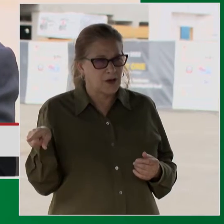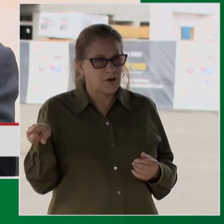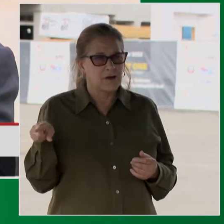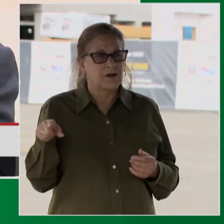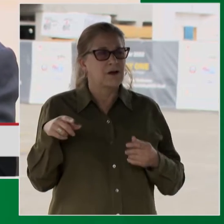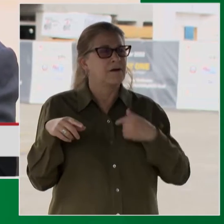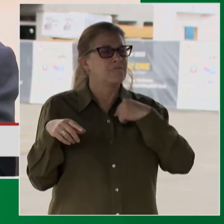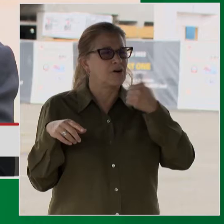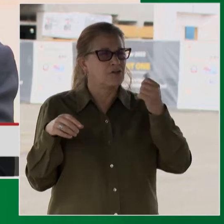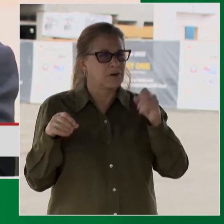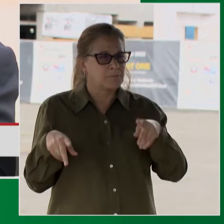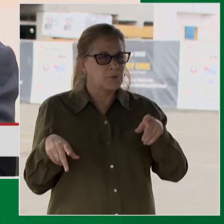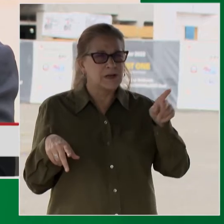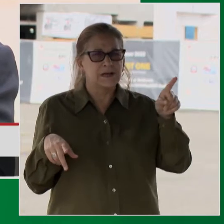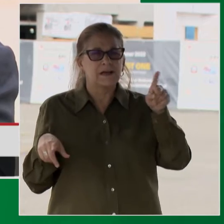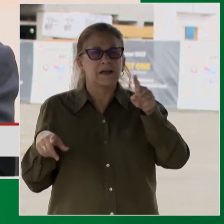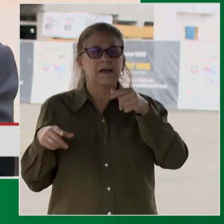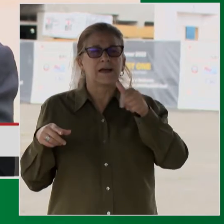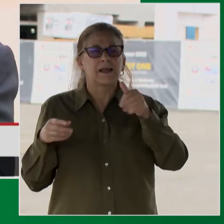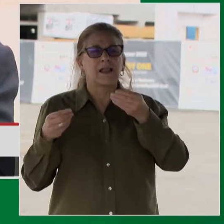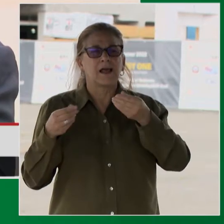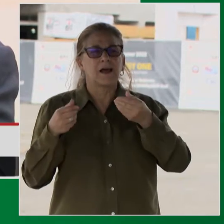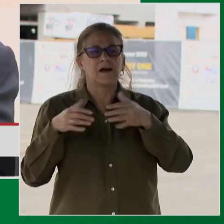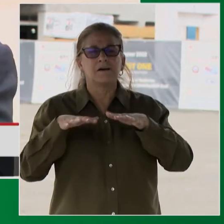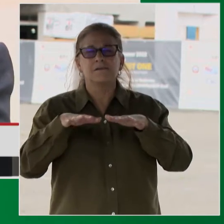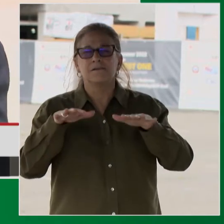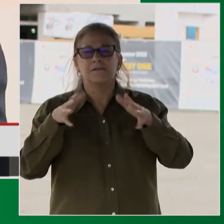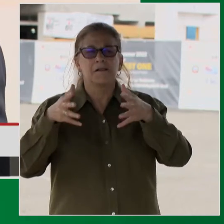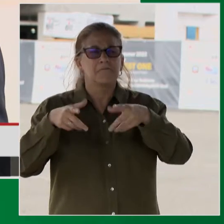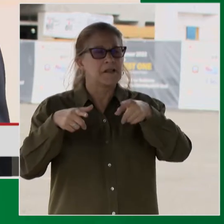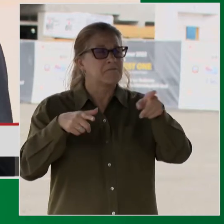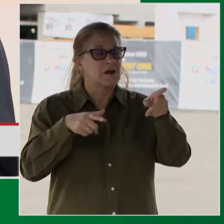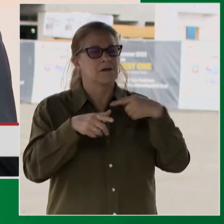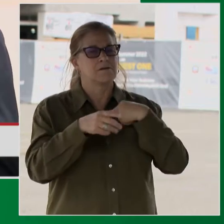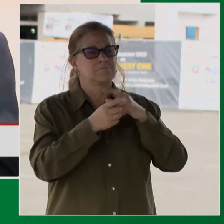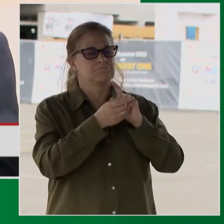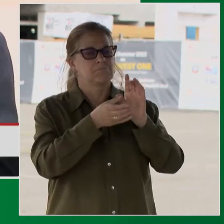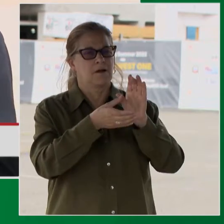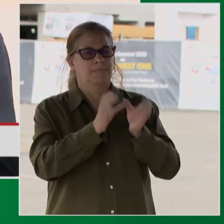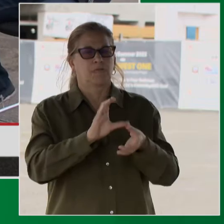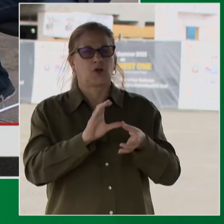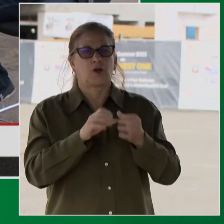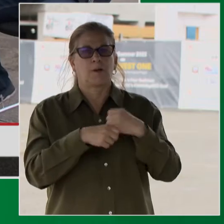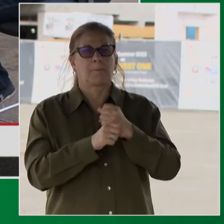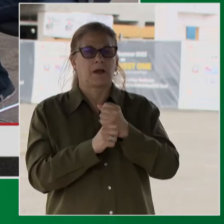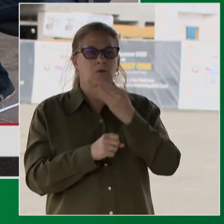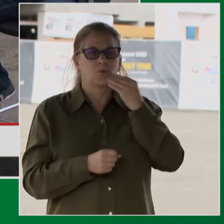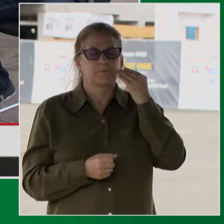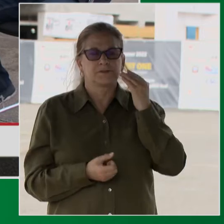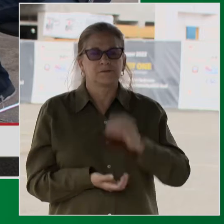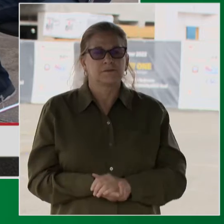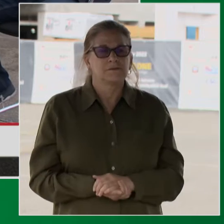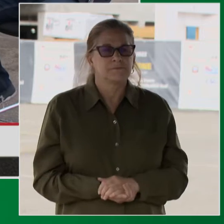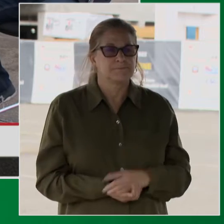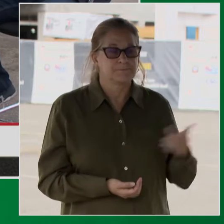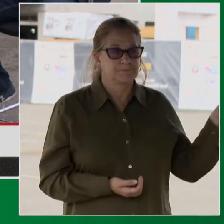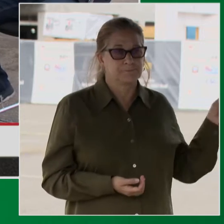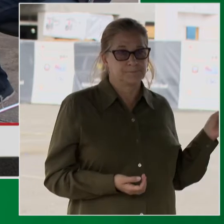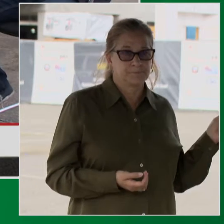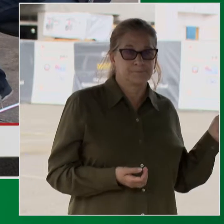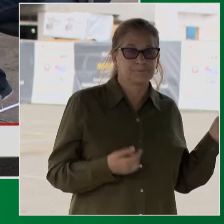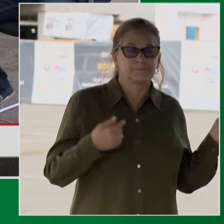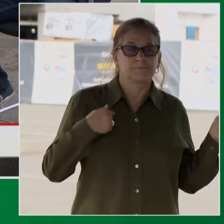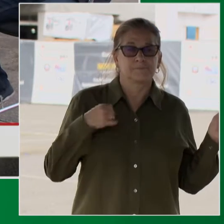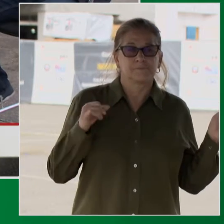taking excess land from the district and making people homeowners using that. All right. So if you are watching right now and you're interested in buying a